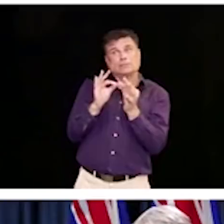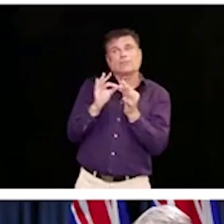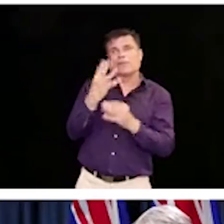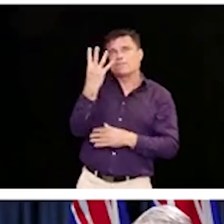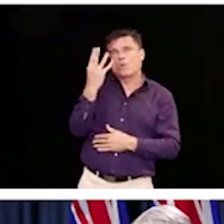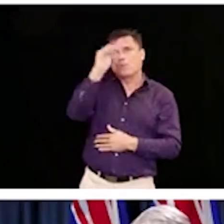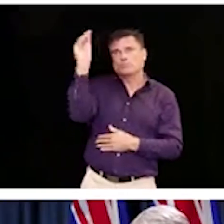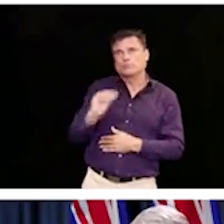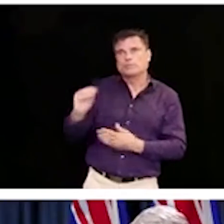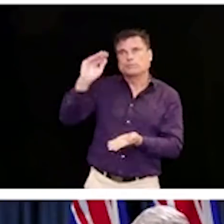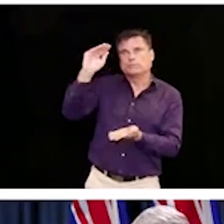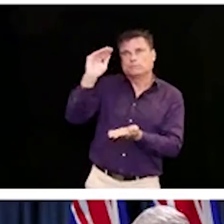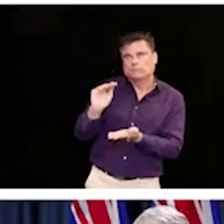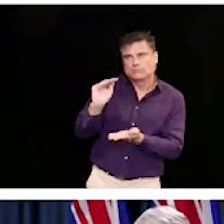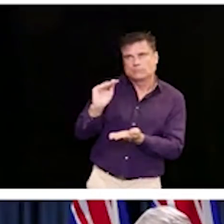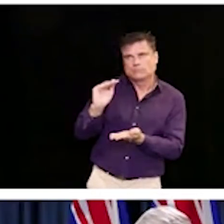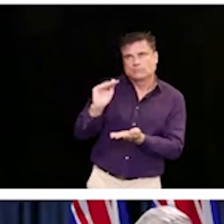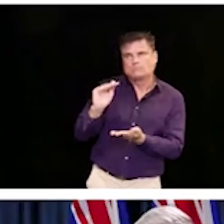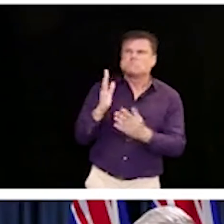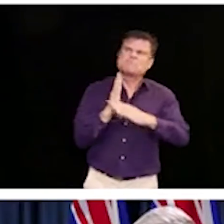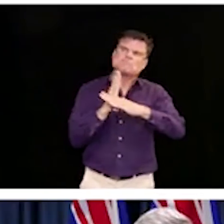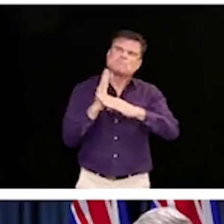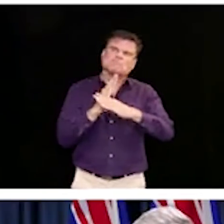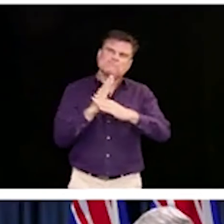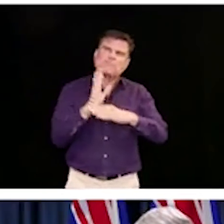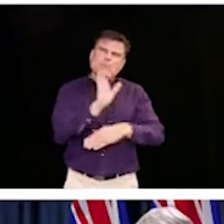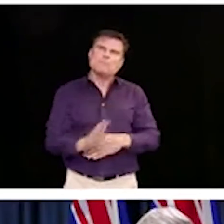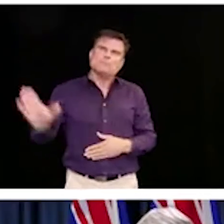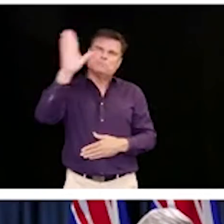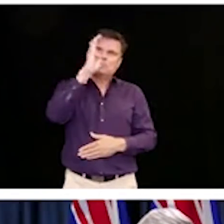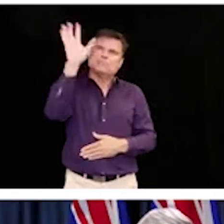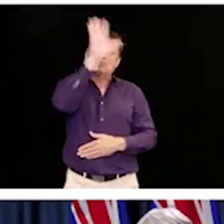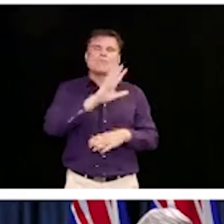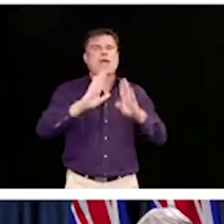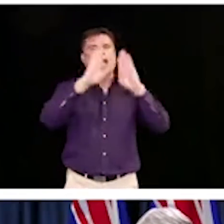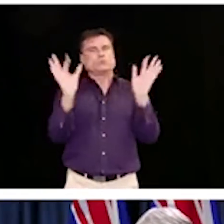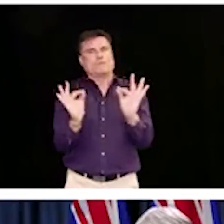compared to February, and that's the provincial average. Next slide.